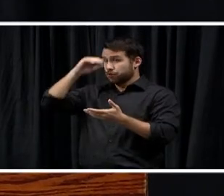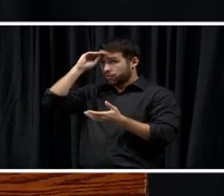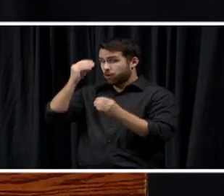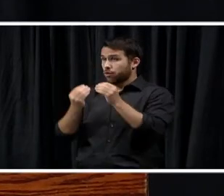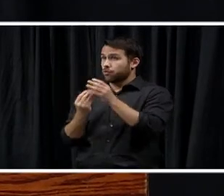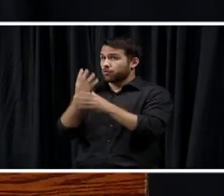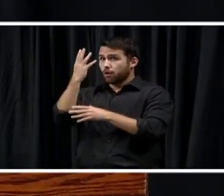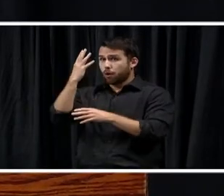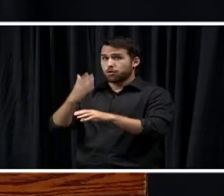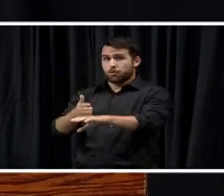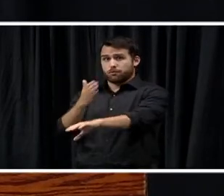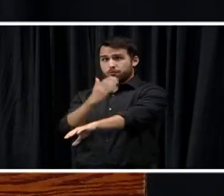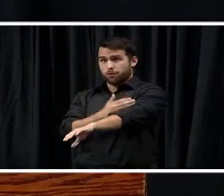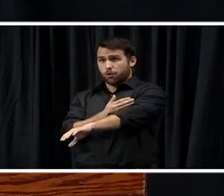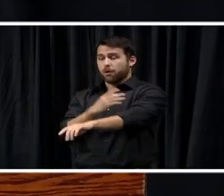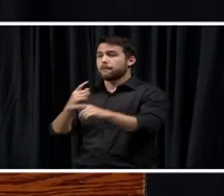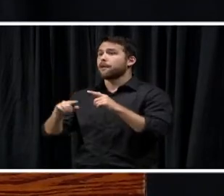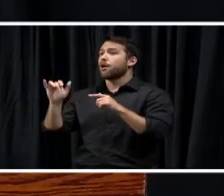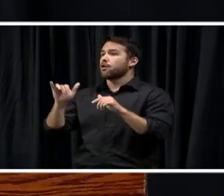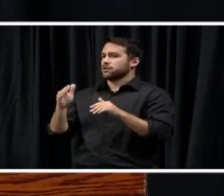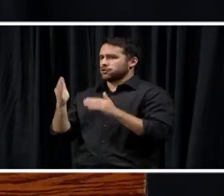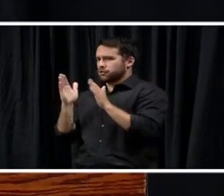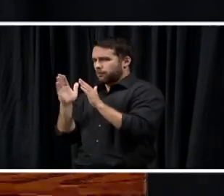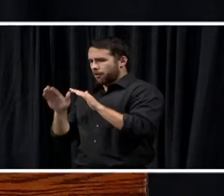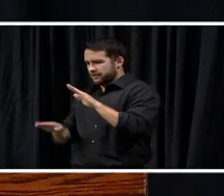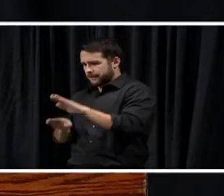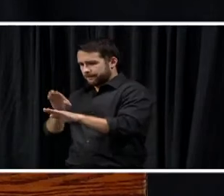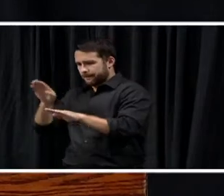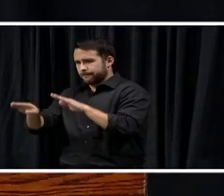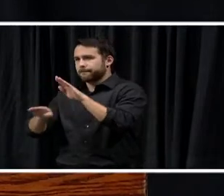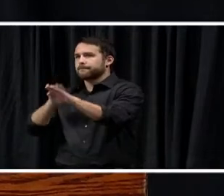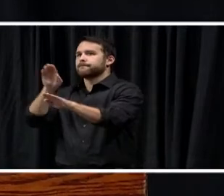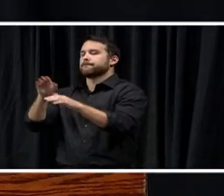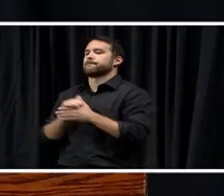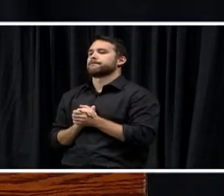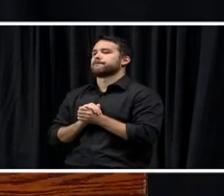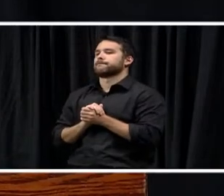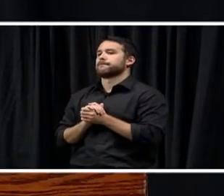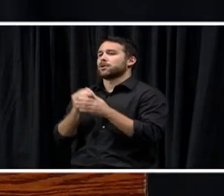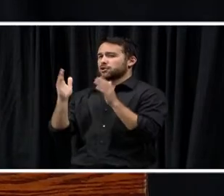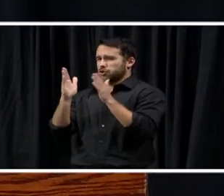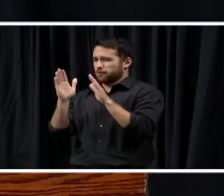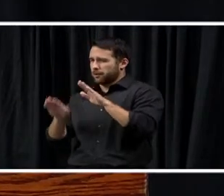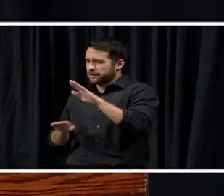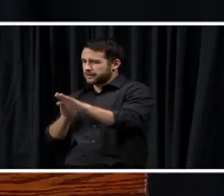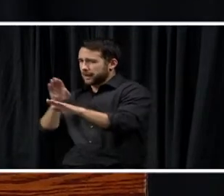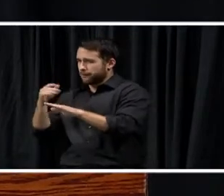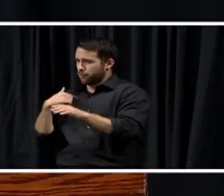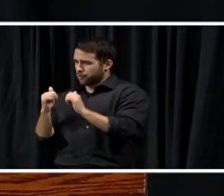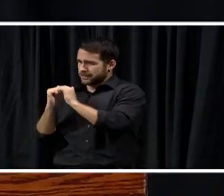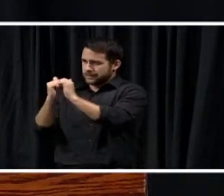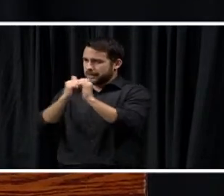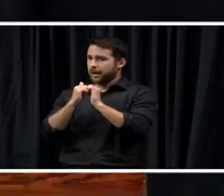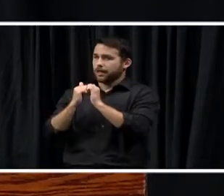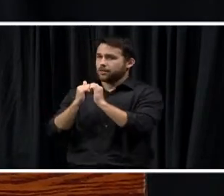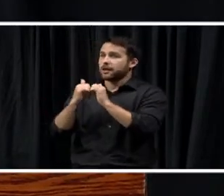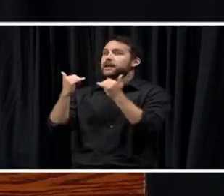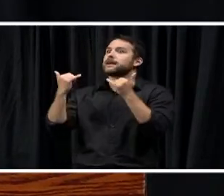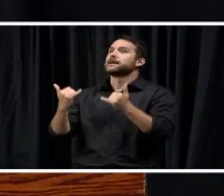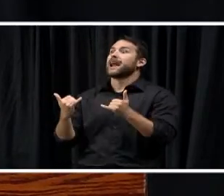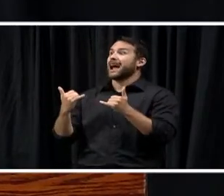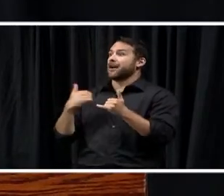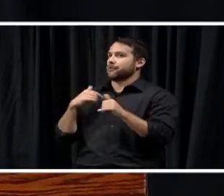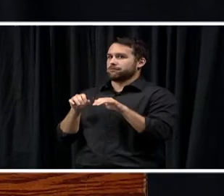linear paths, but a collection of small steps forward. Small steps that we've taken together for the past 4 years, but must now take